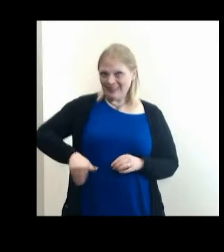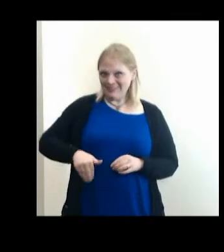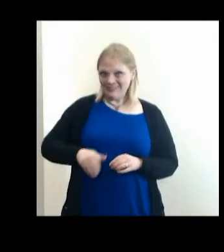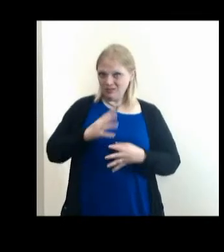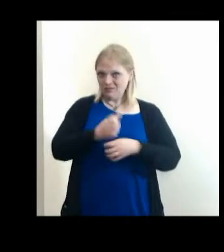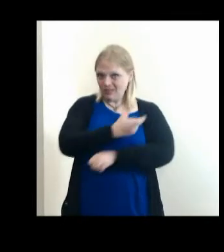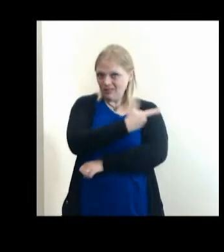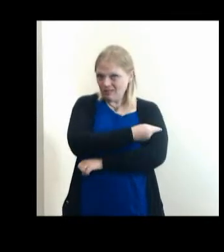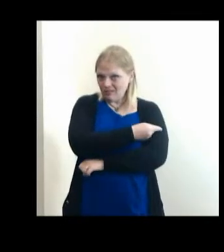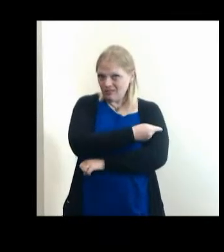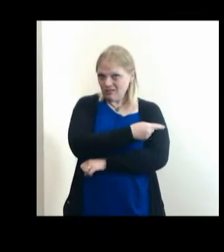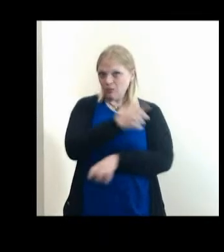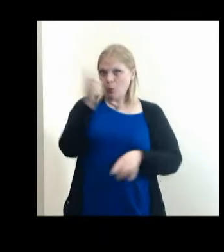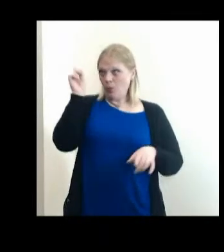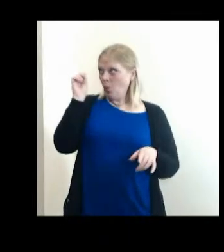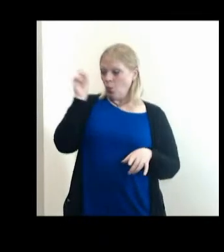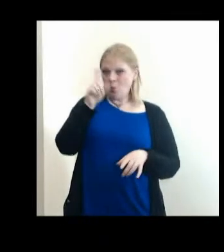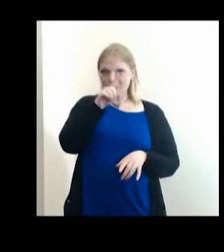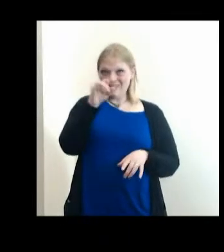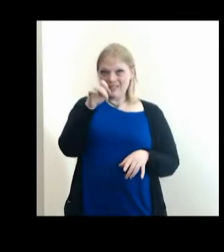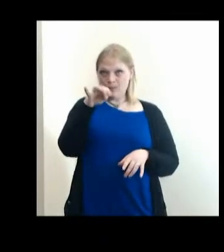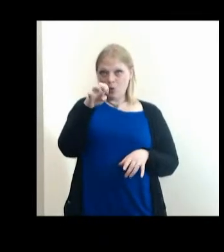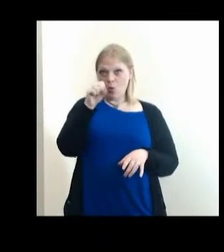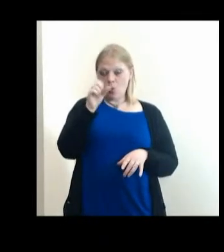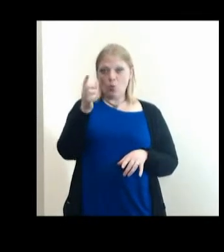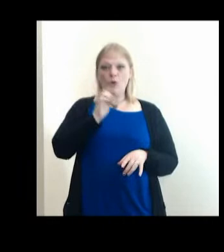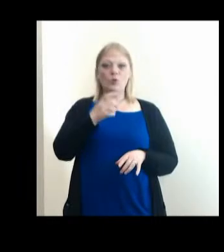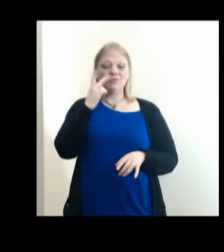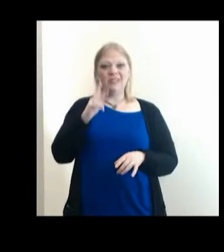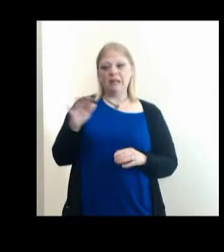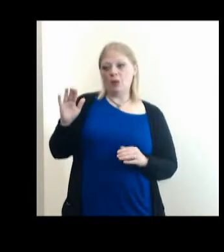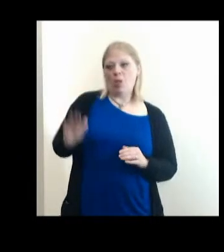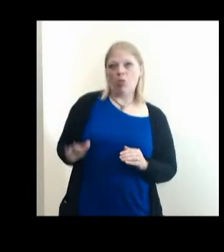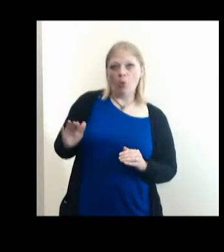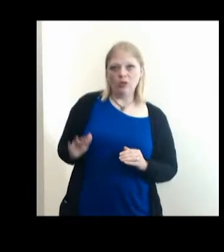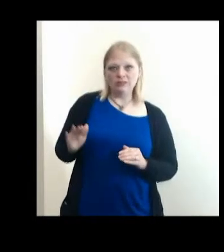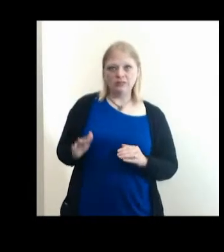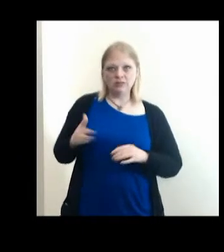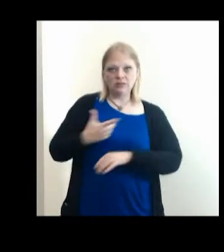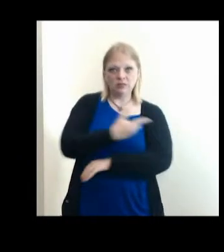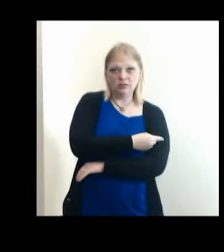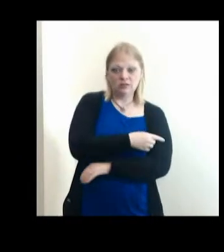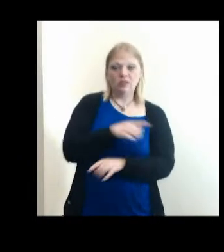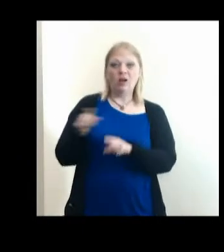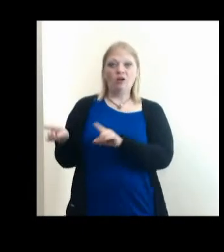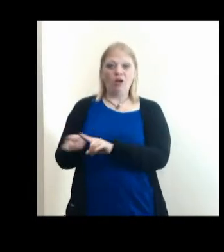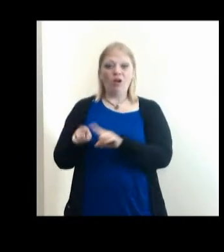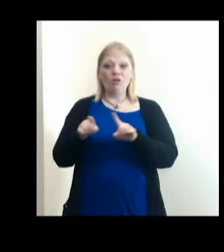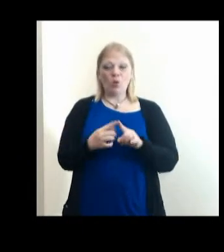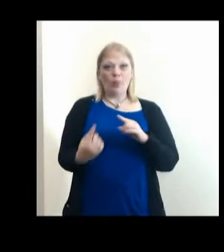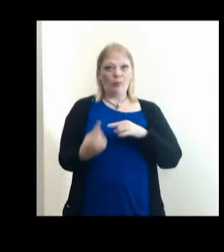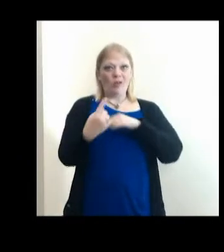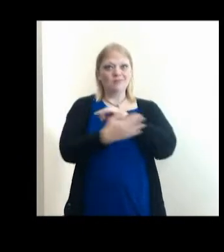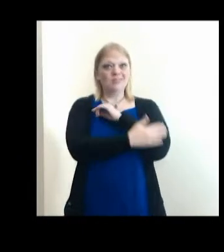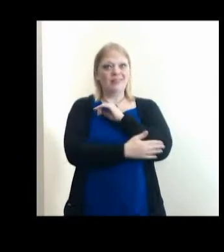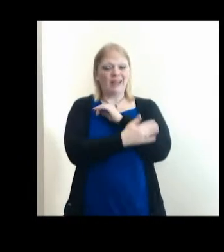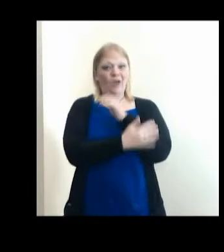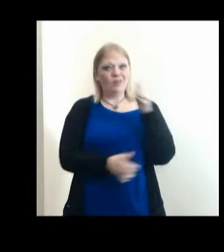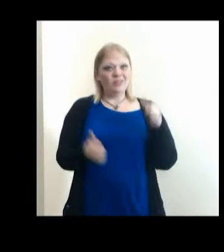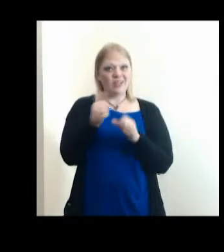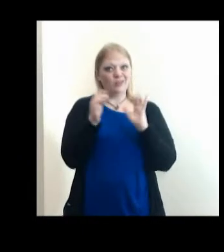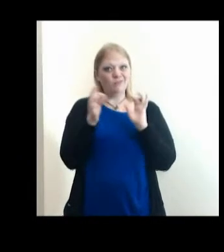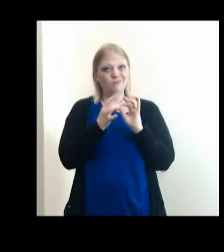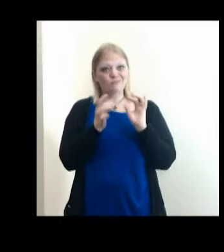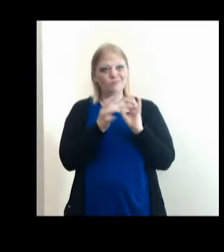And these zip codes where we're seeing the lowest rates of vaccine coverage are also the zip codes that the county executive pointed out where we're seeing